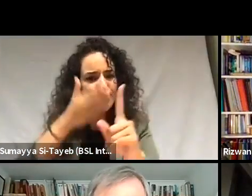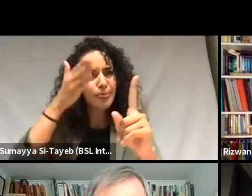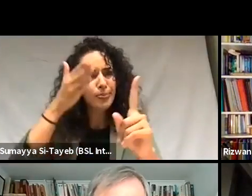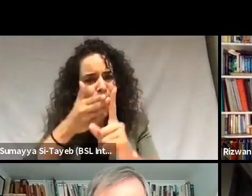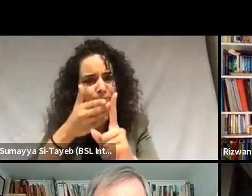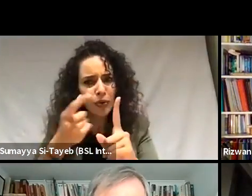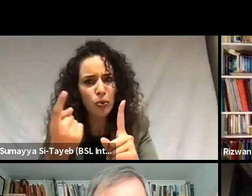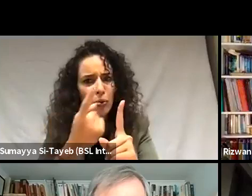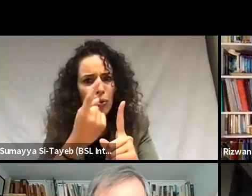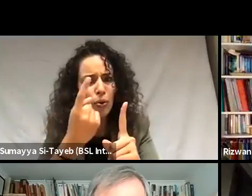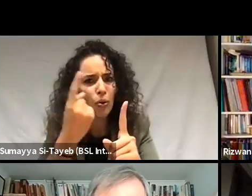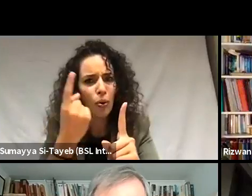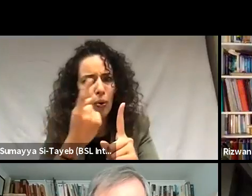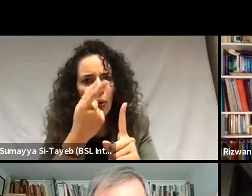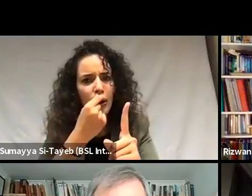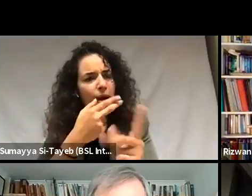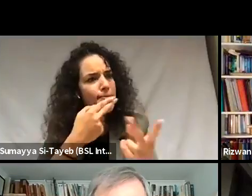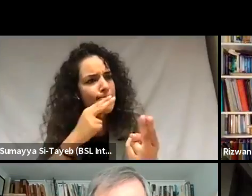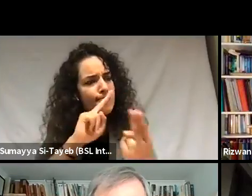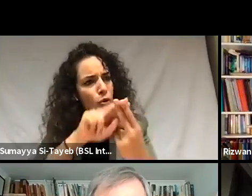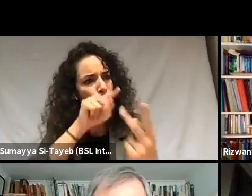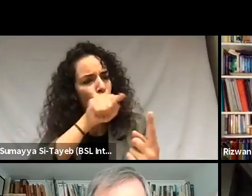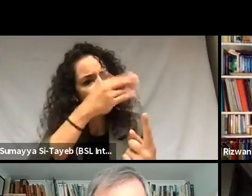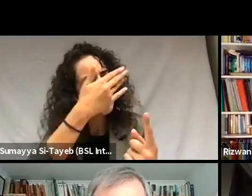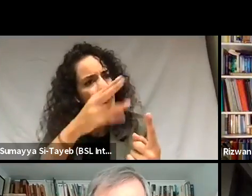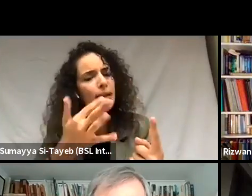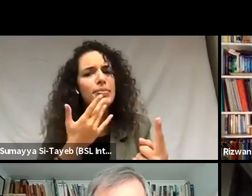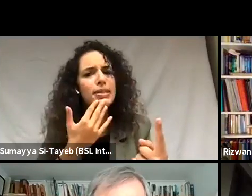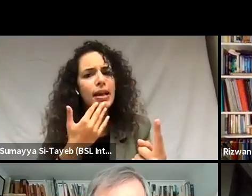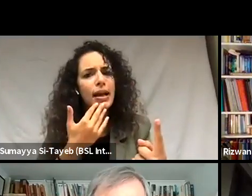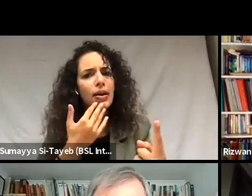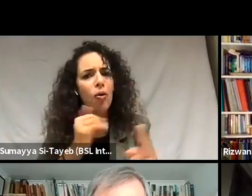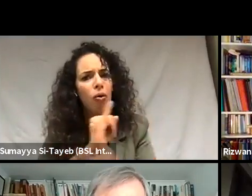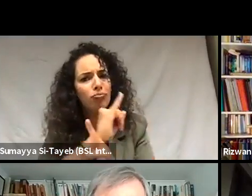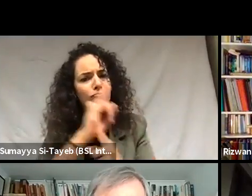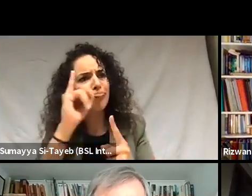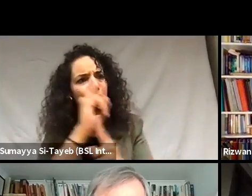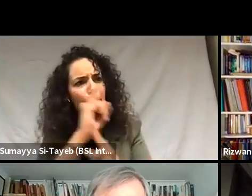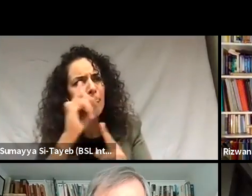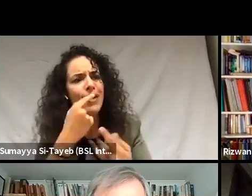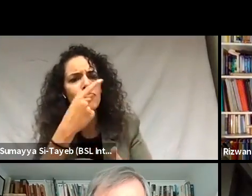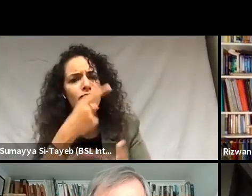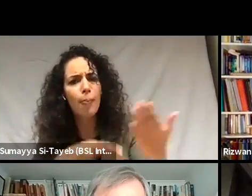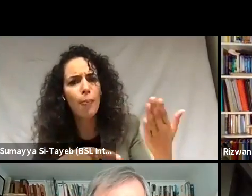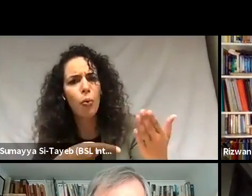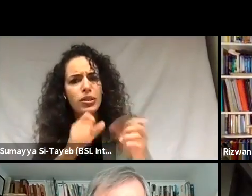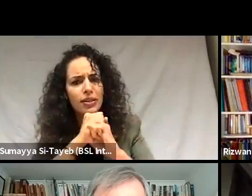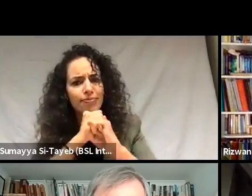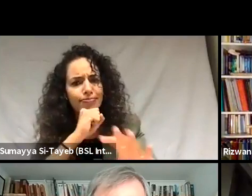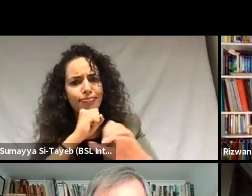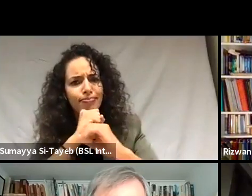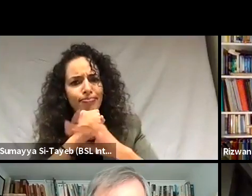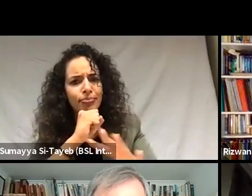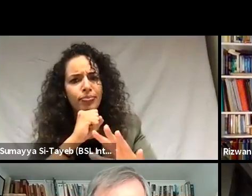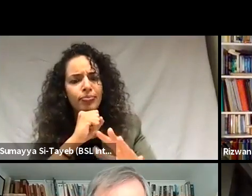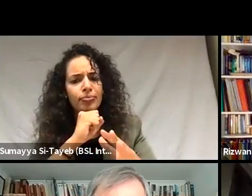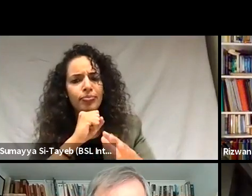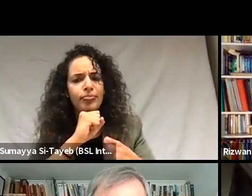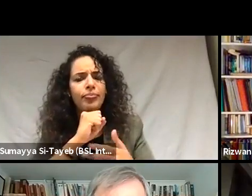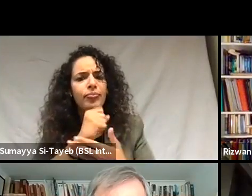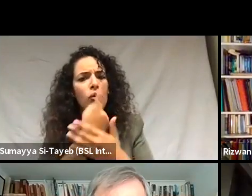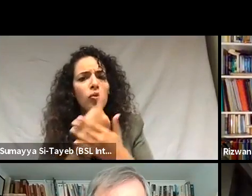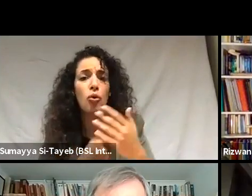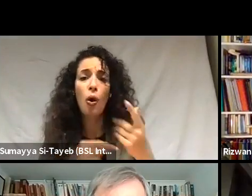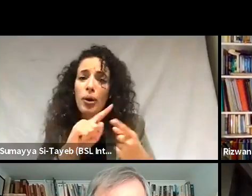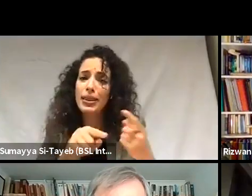mistakes or kind of malicious reporting. And to be honest, it doesn't just apply to these issues, it actually does